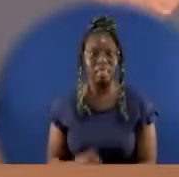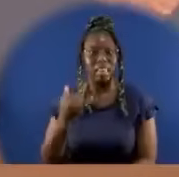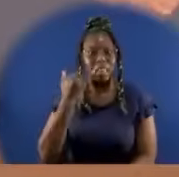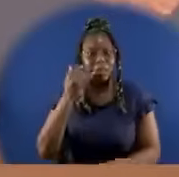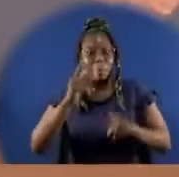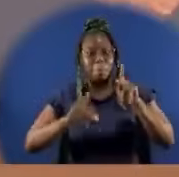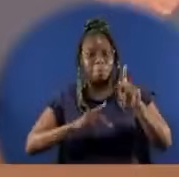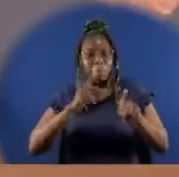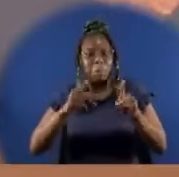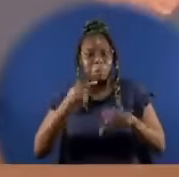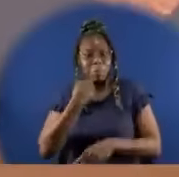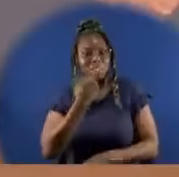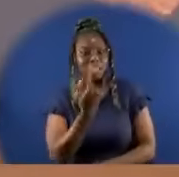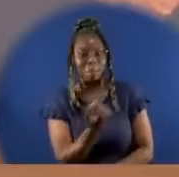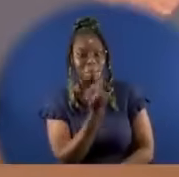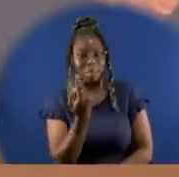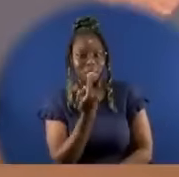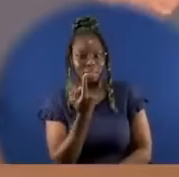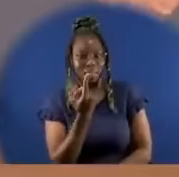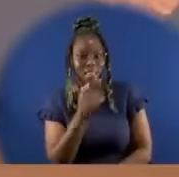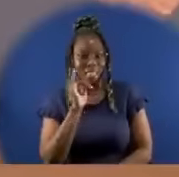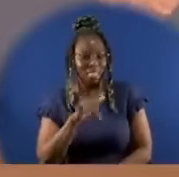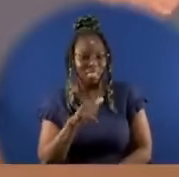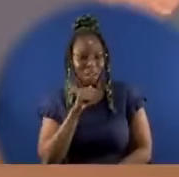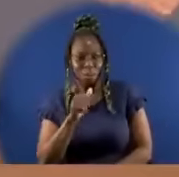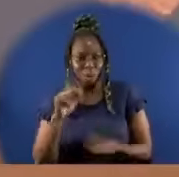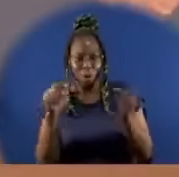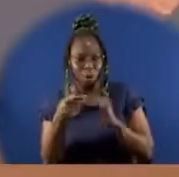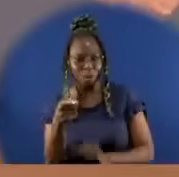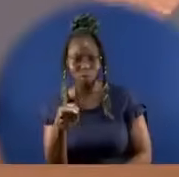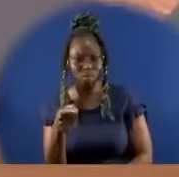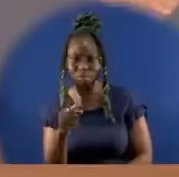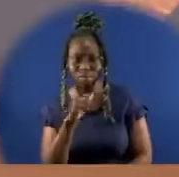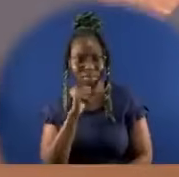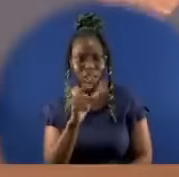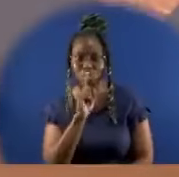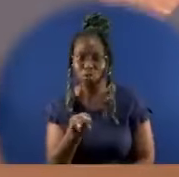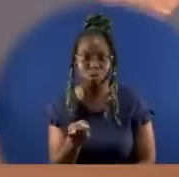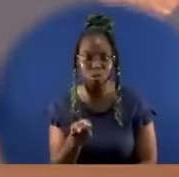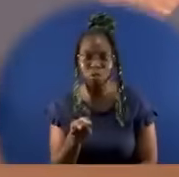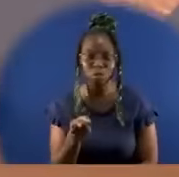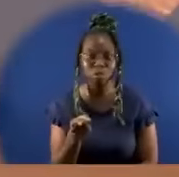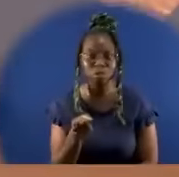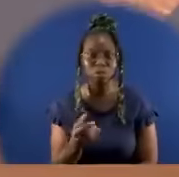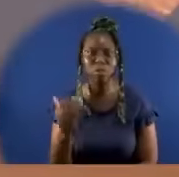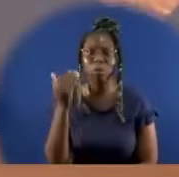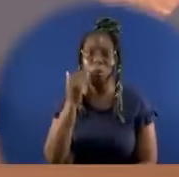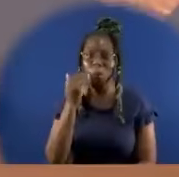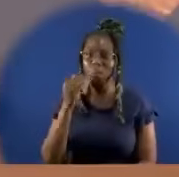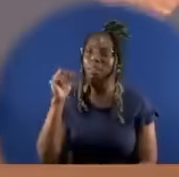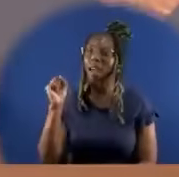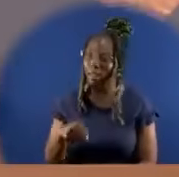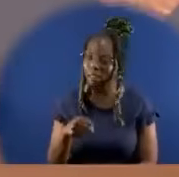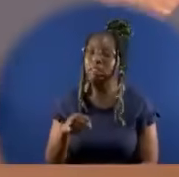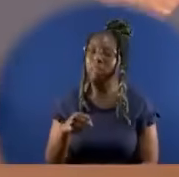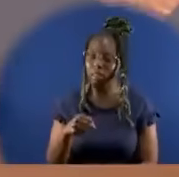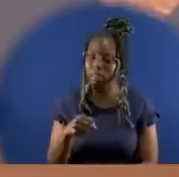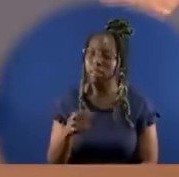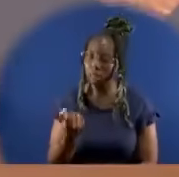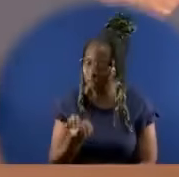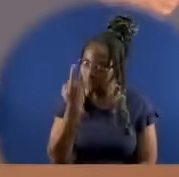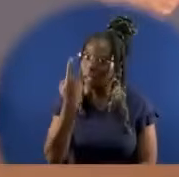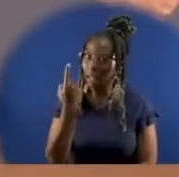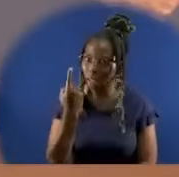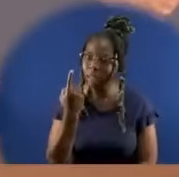because all of us who have been ill affected by words know the way that words can bruise you and